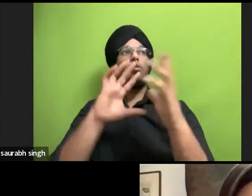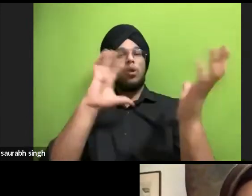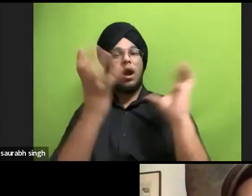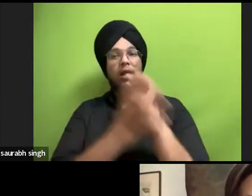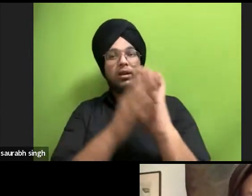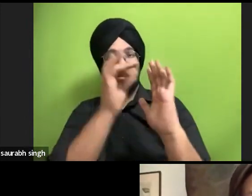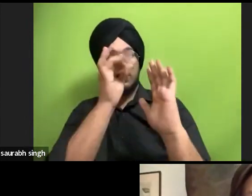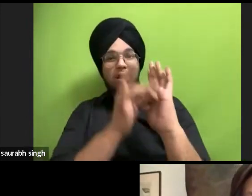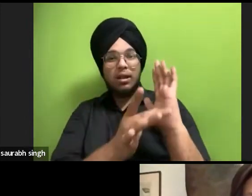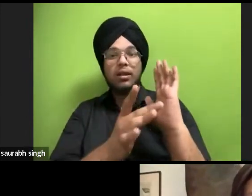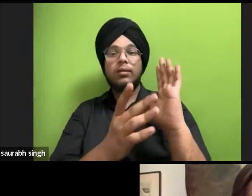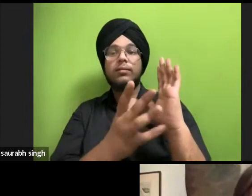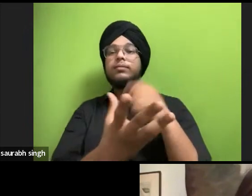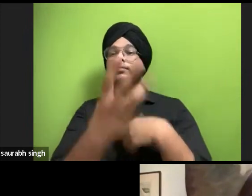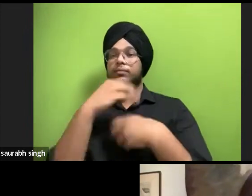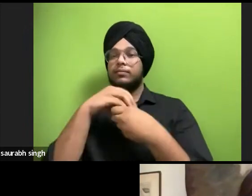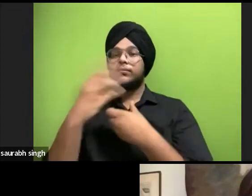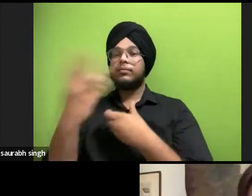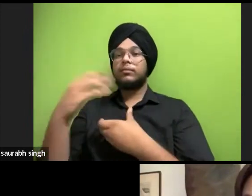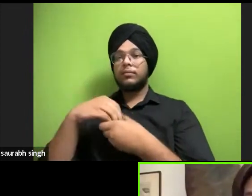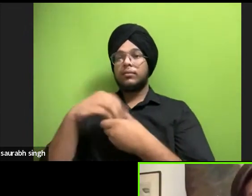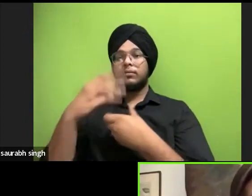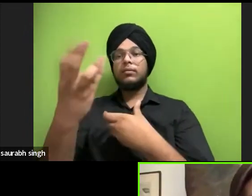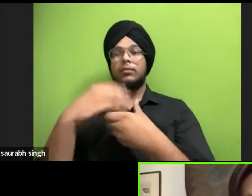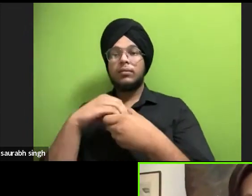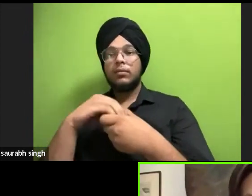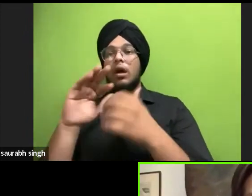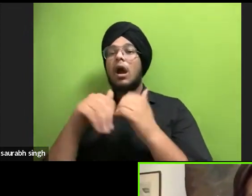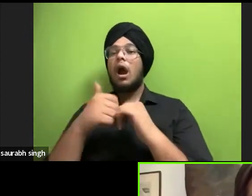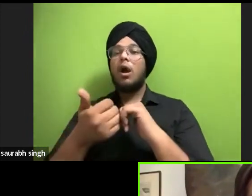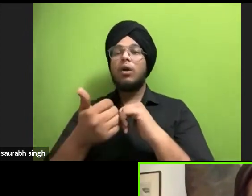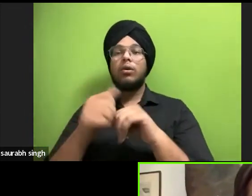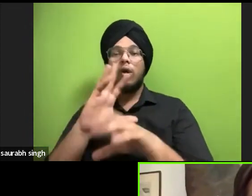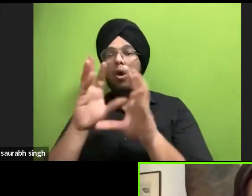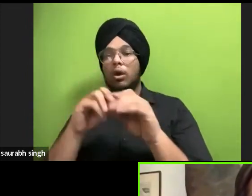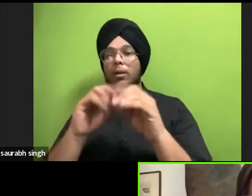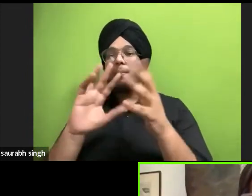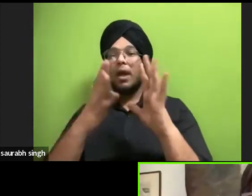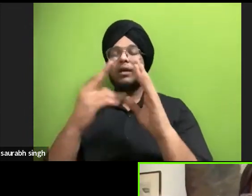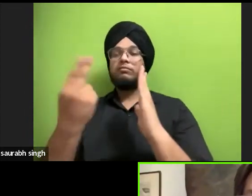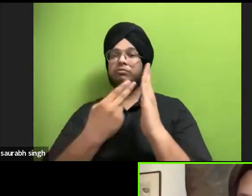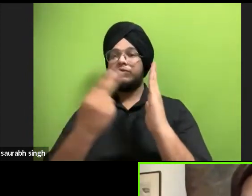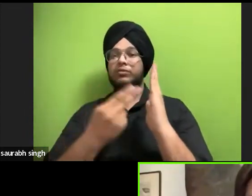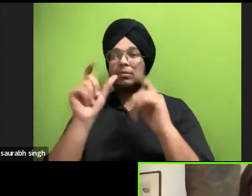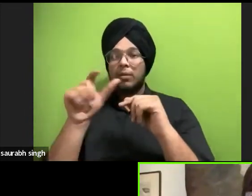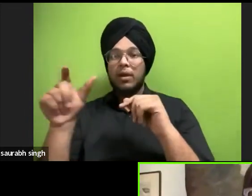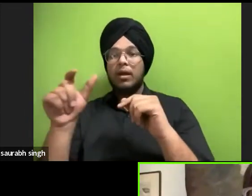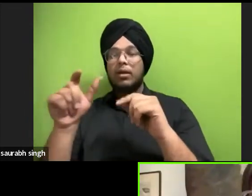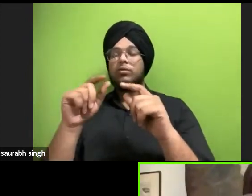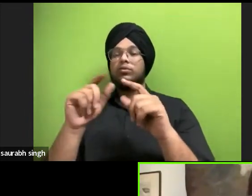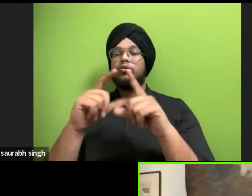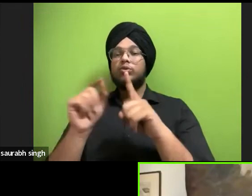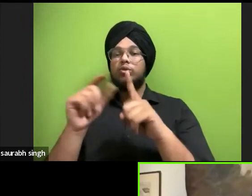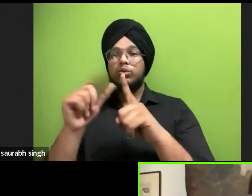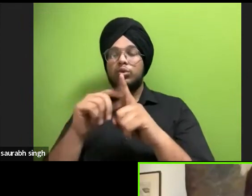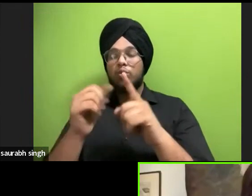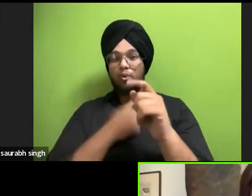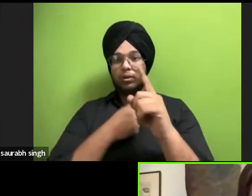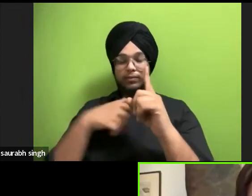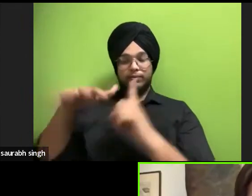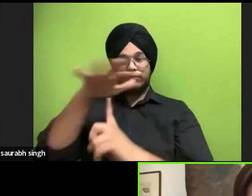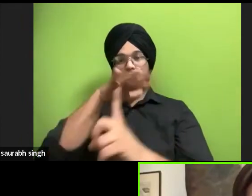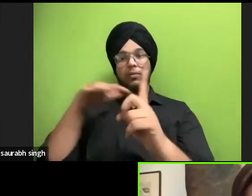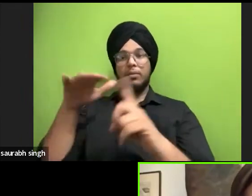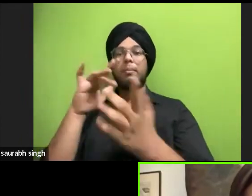relation to how artists or makers or architects perform within our space here